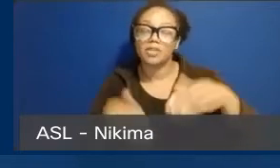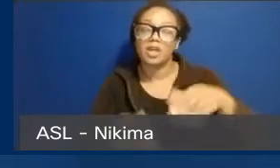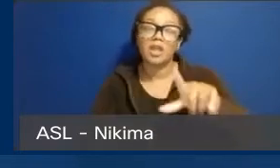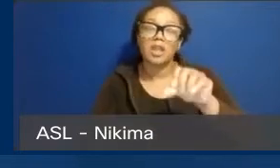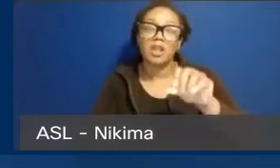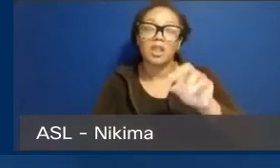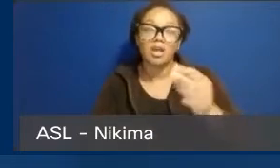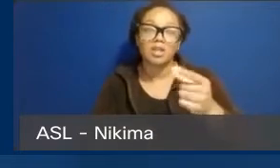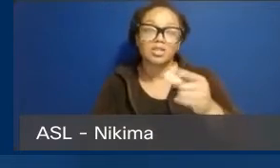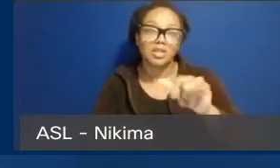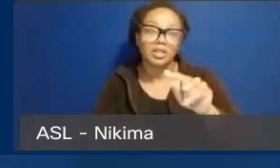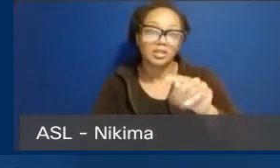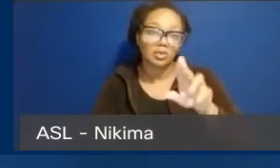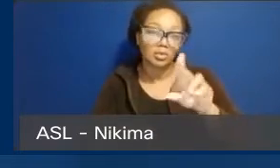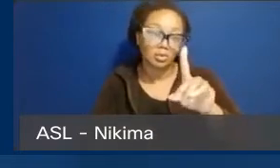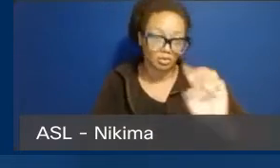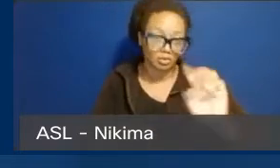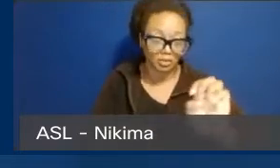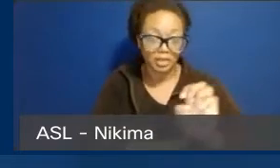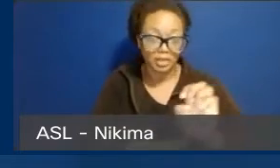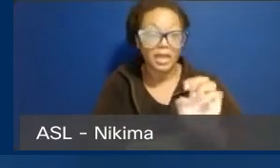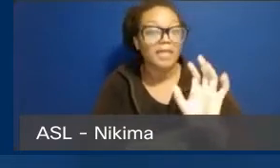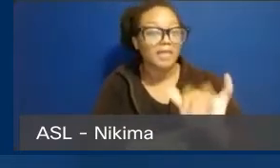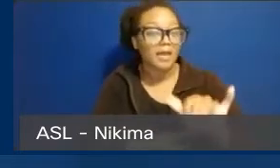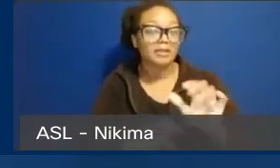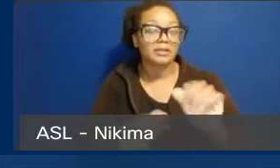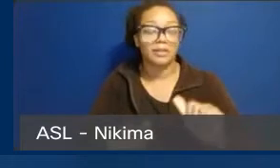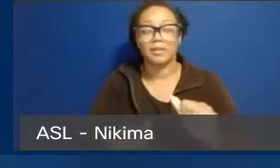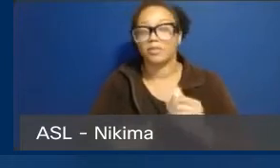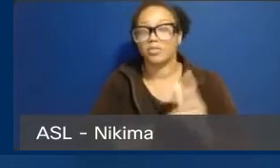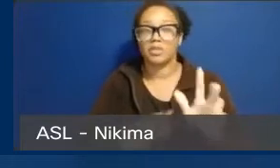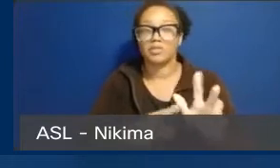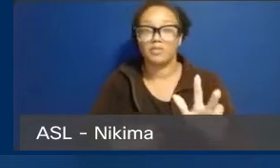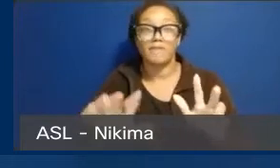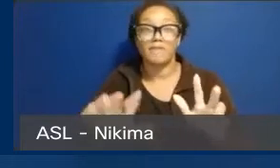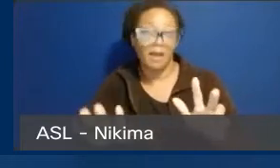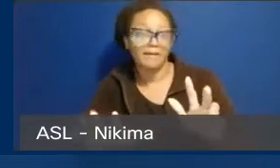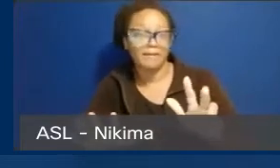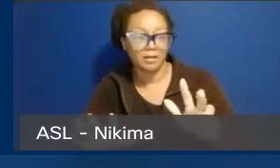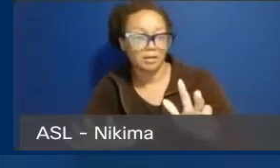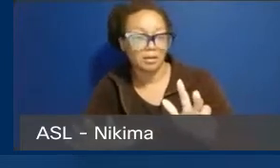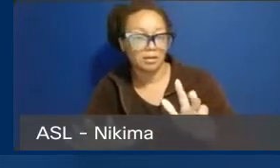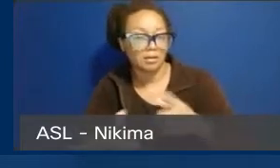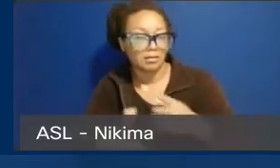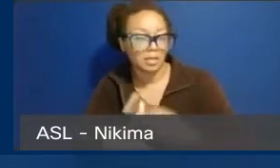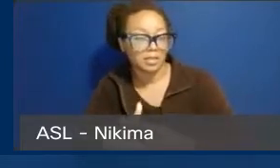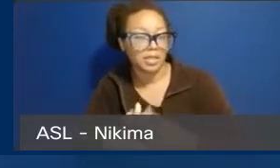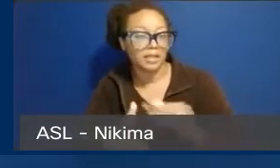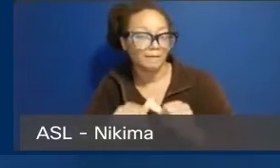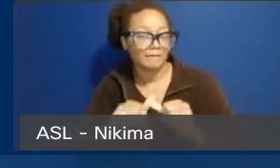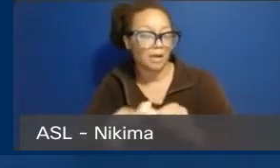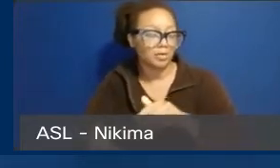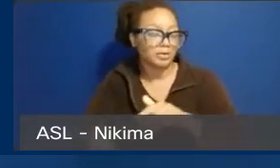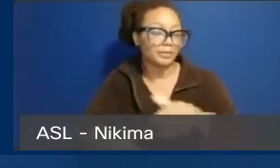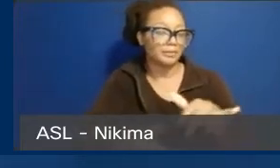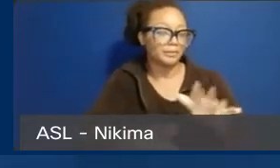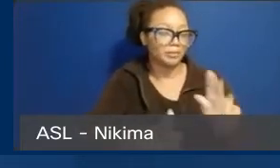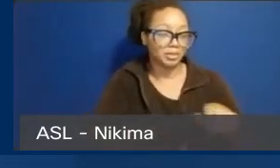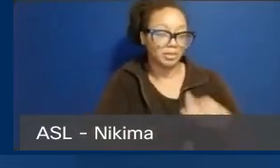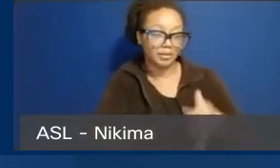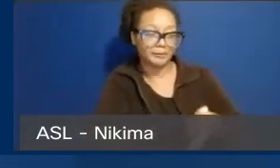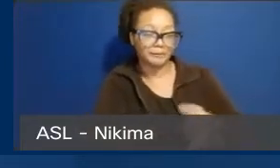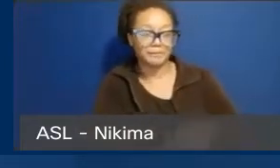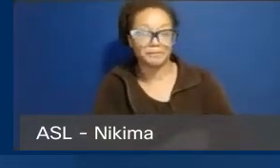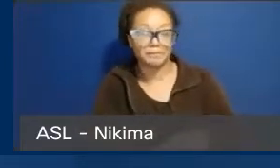anywhere between 3 to 5 years, and it follows an individual. In 2014, SIP